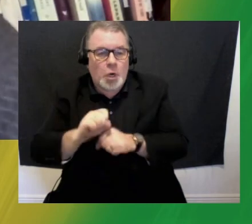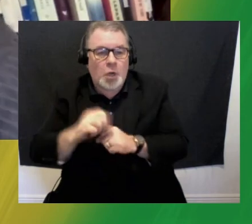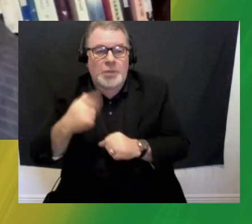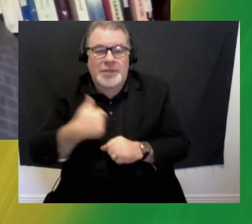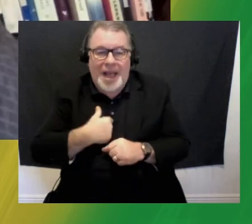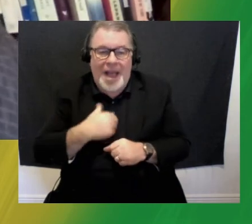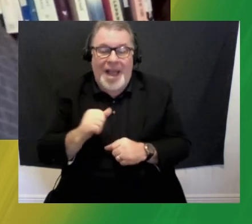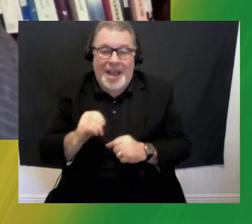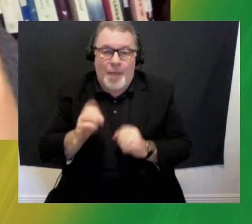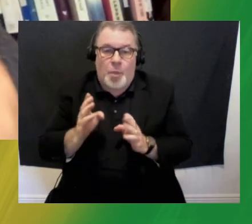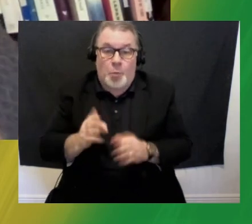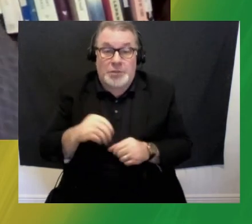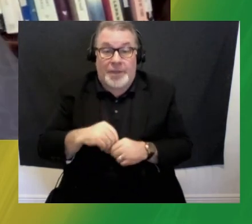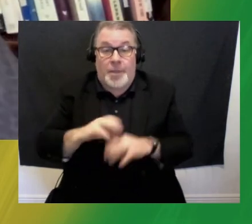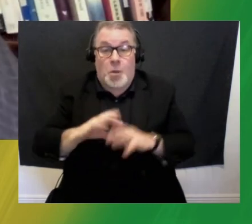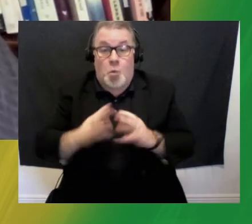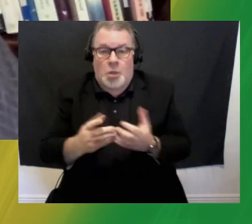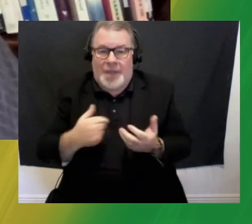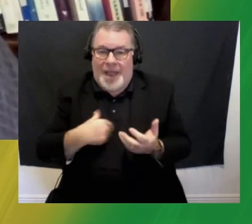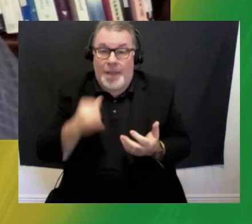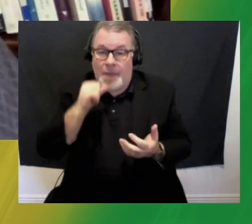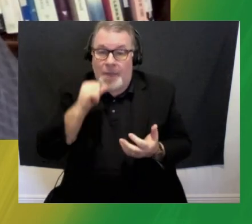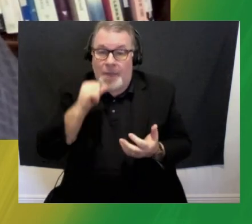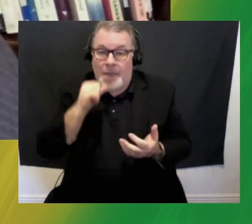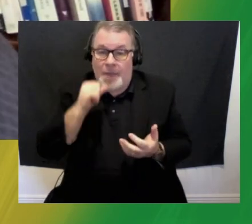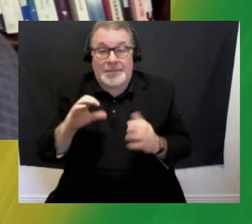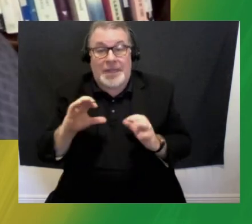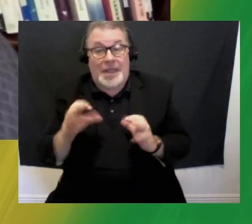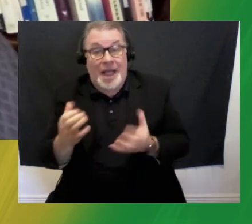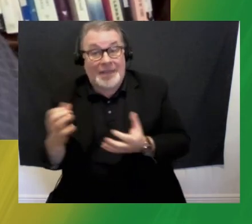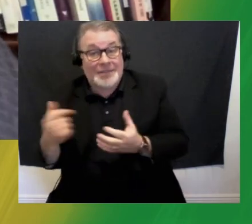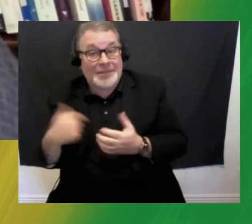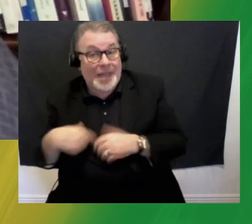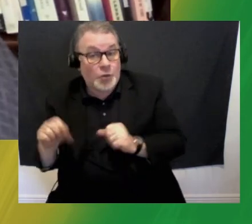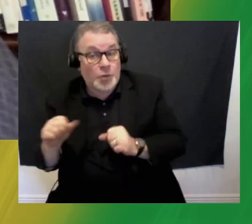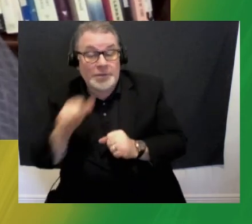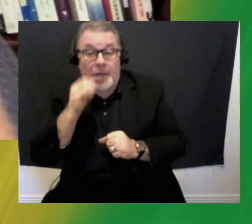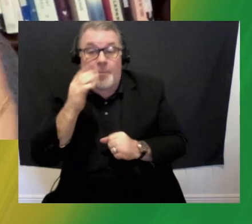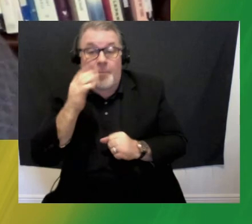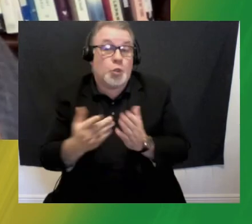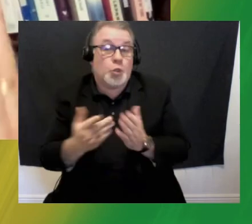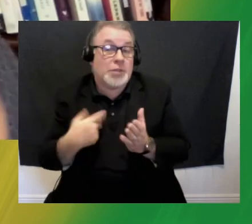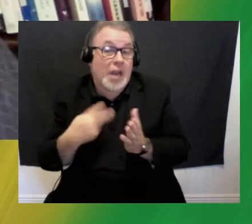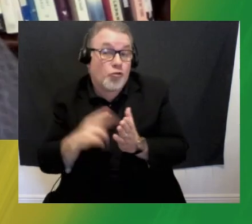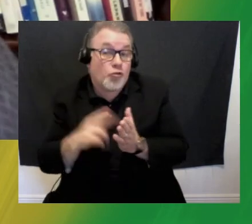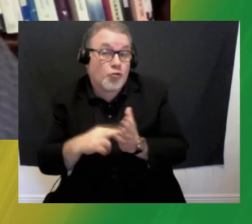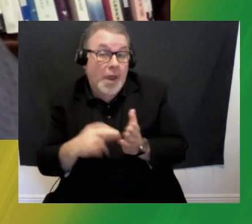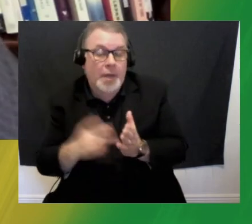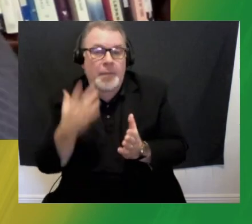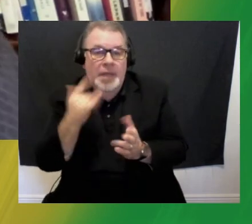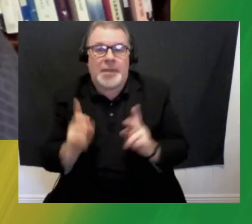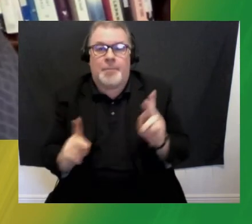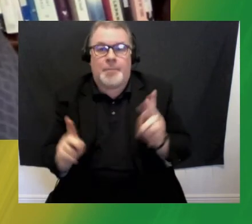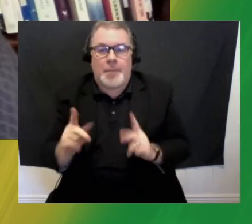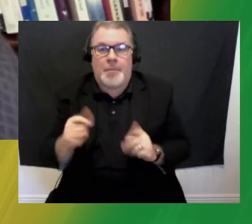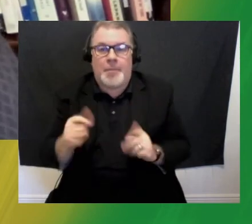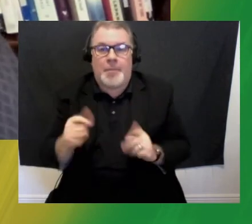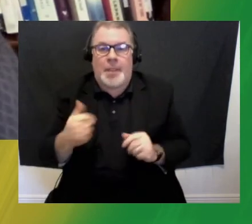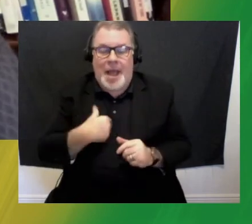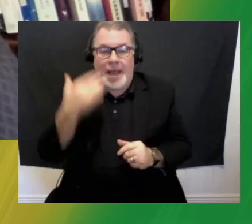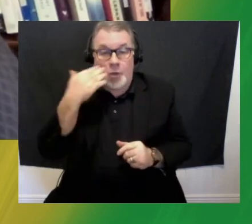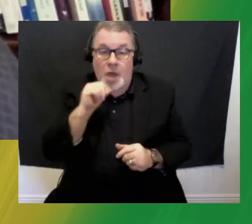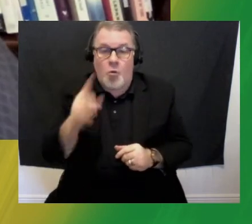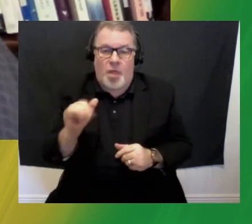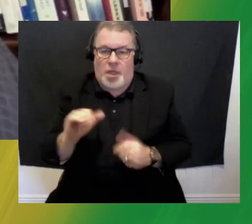the person in the world that I am, it's not because of the classes I took. It's not because of the books I read. It's because of the people I knew. And not only in those communities